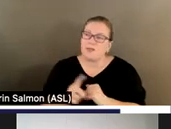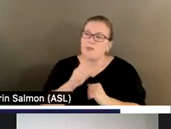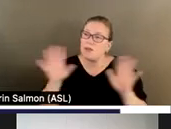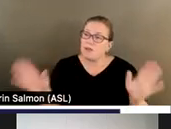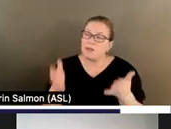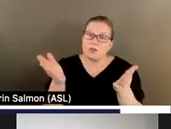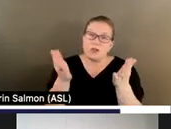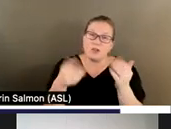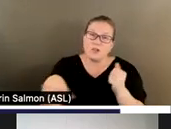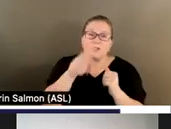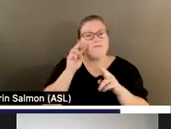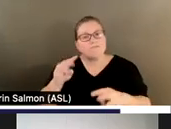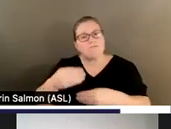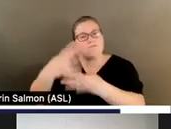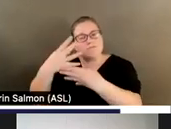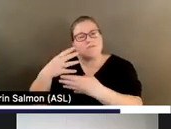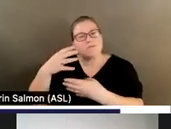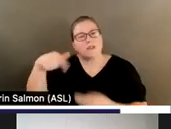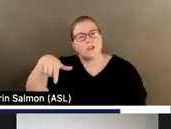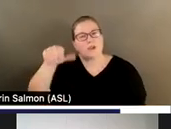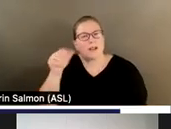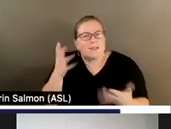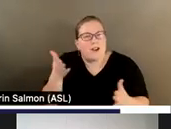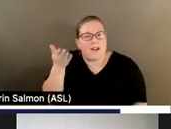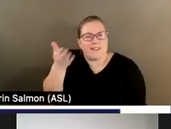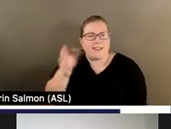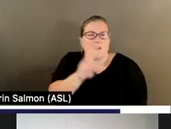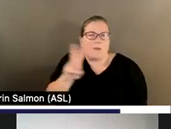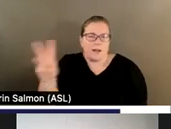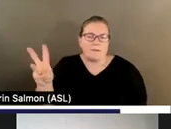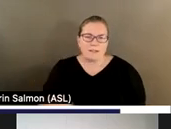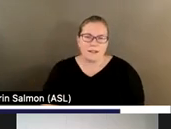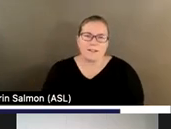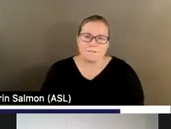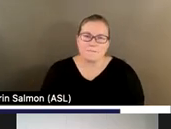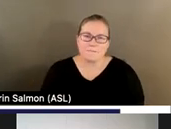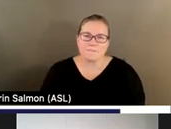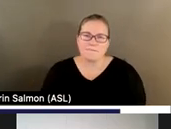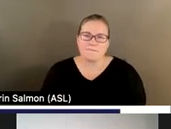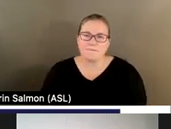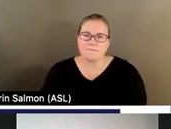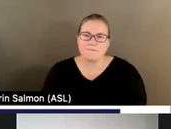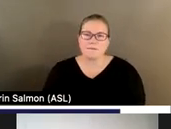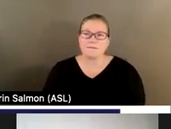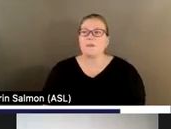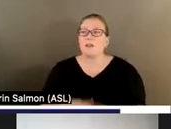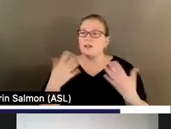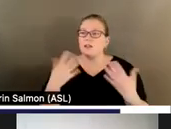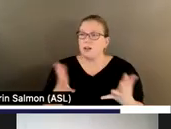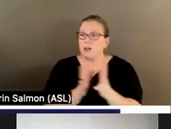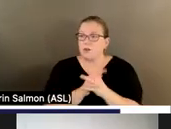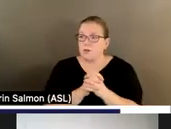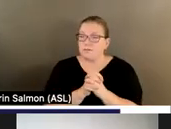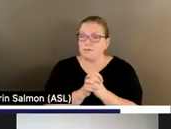look at the existing Q&A that are already on those sites. And so with